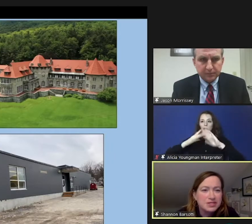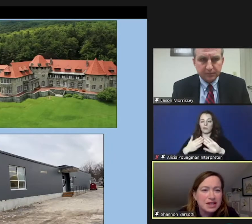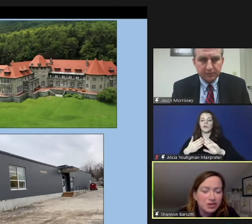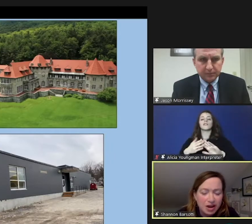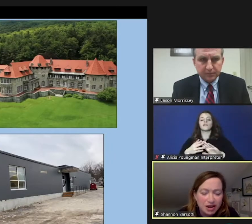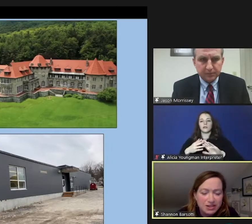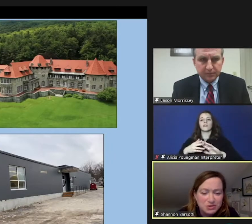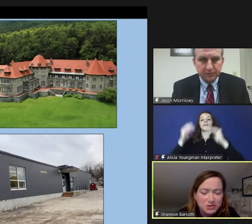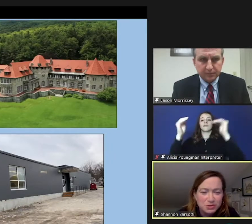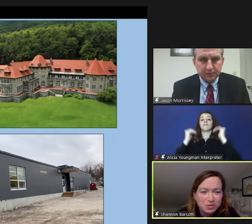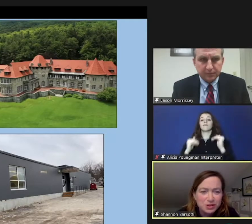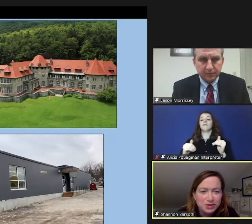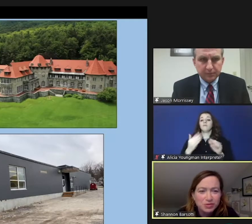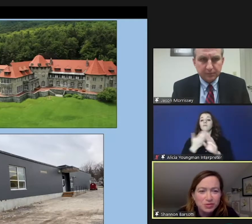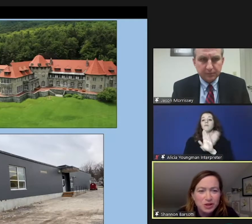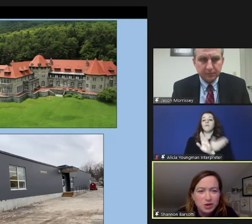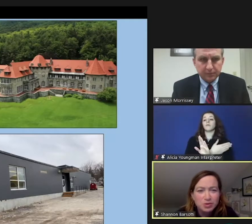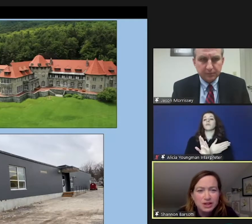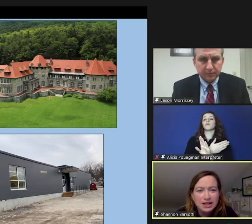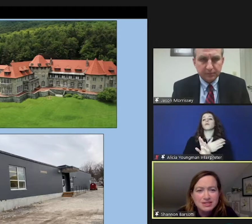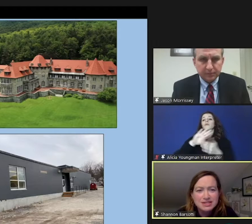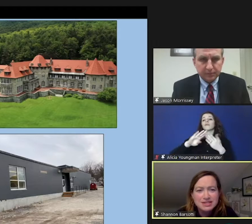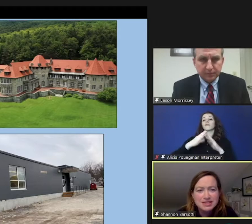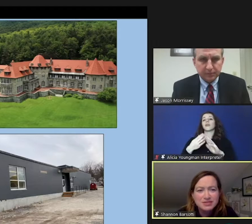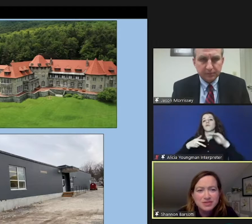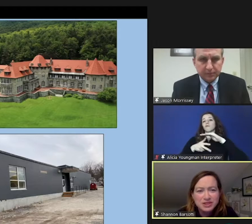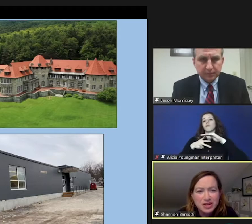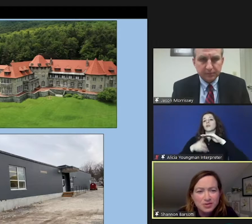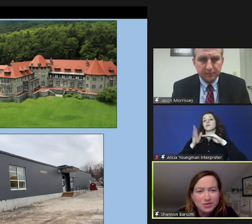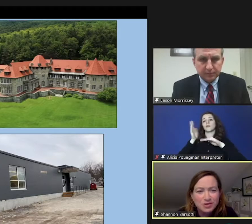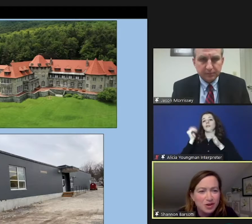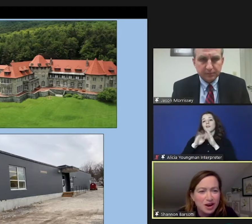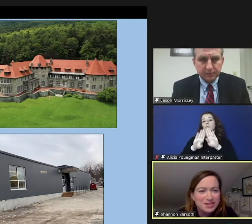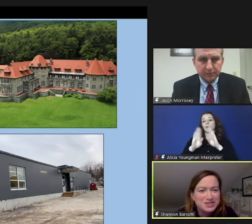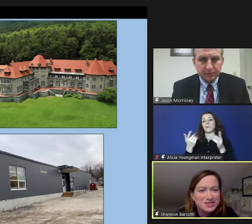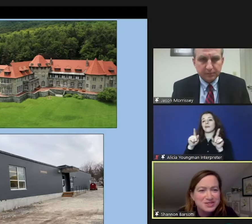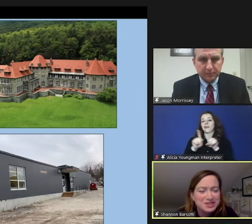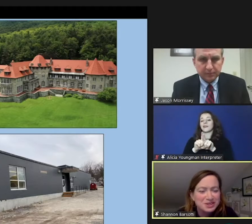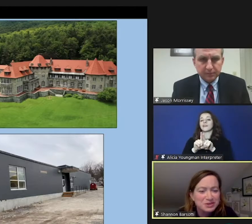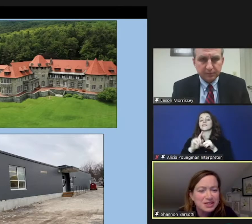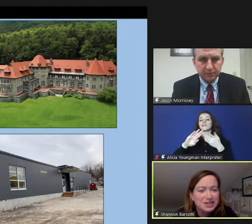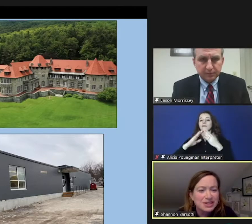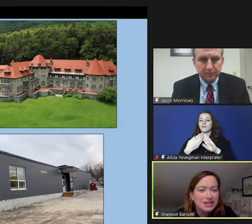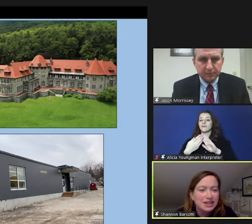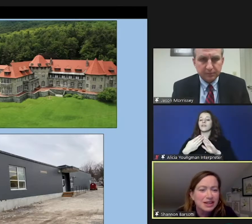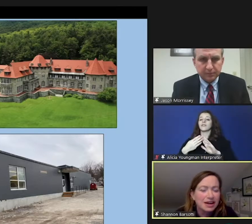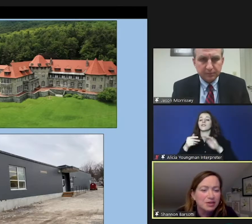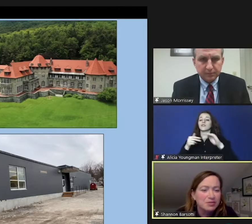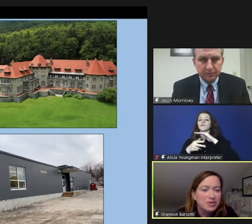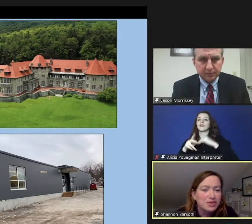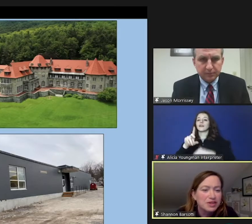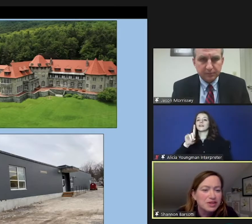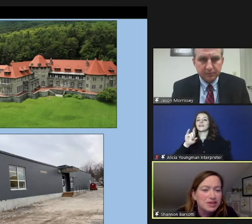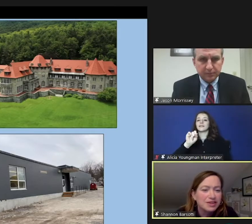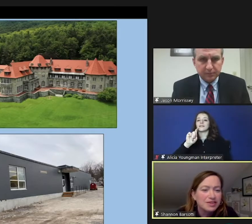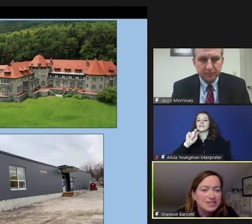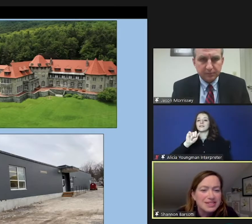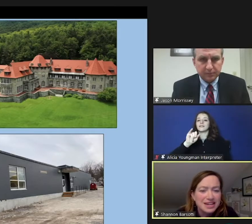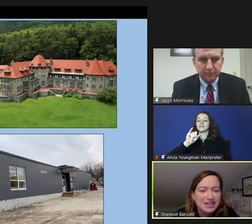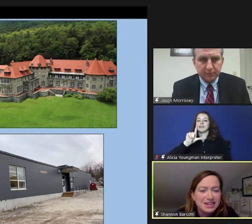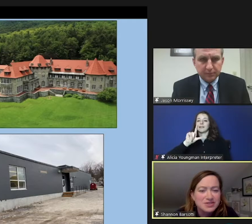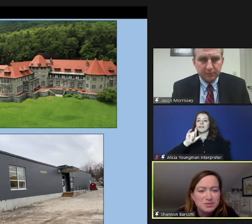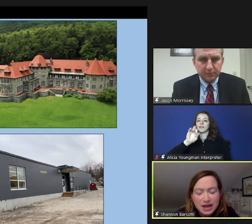the former town garage, which will be reopening as the Village Garage Distillery.